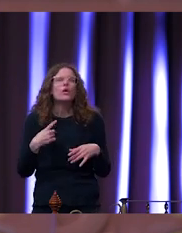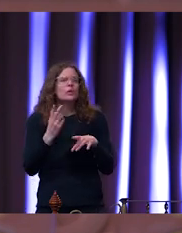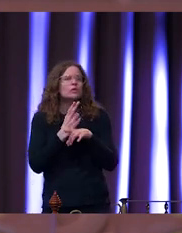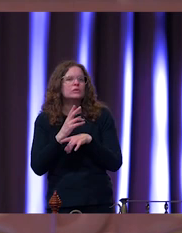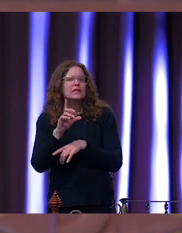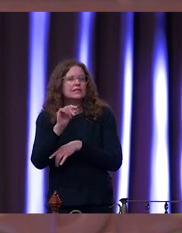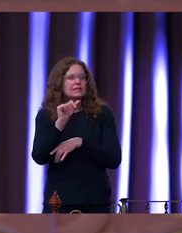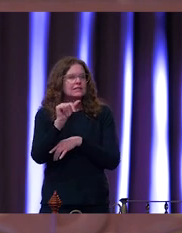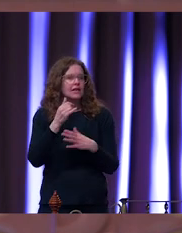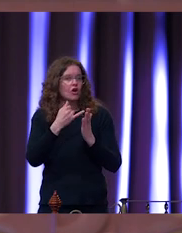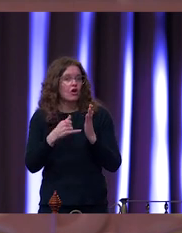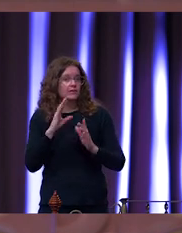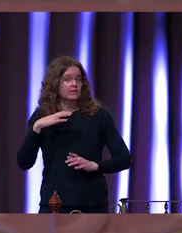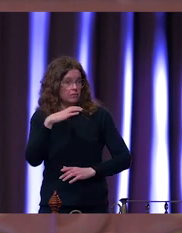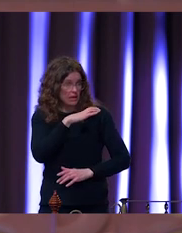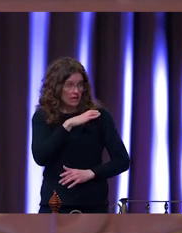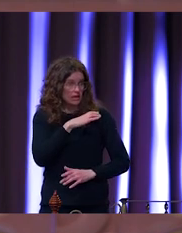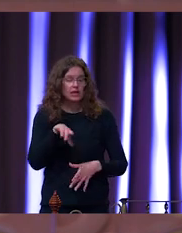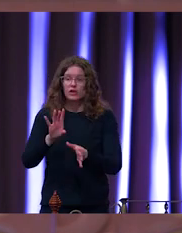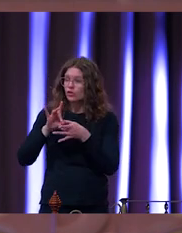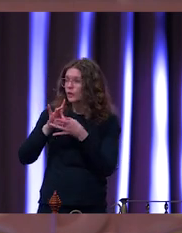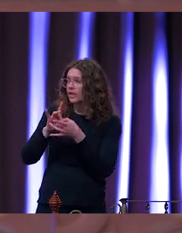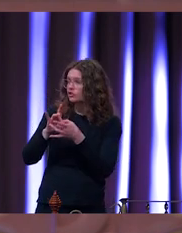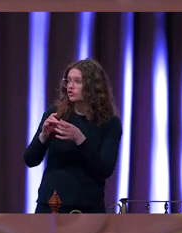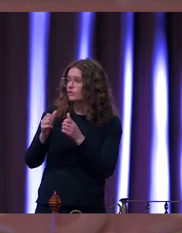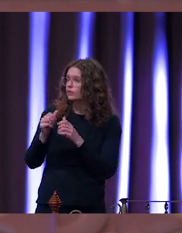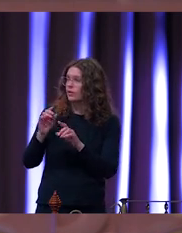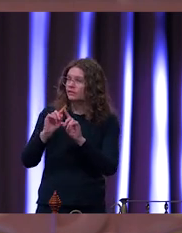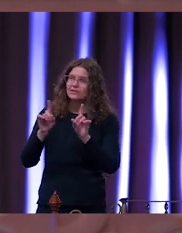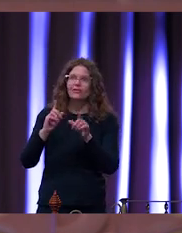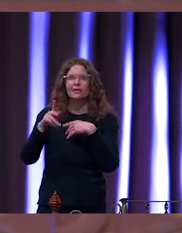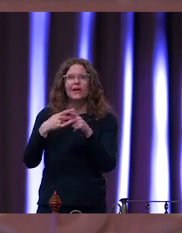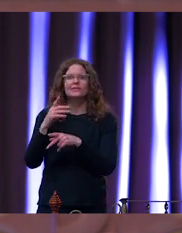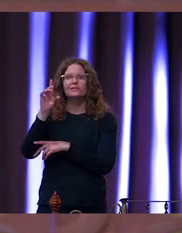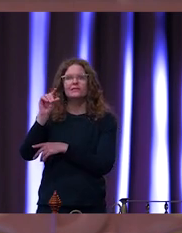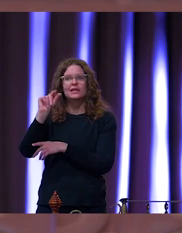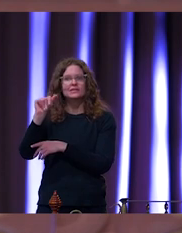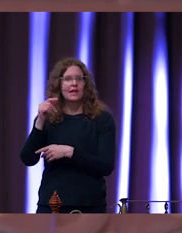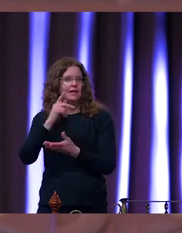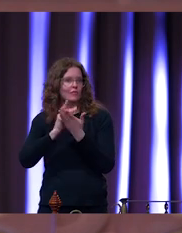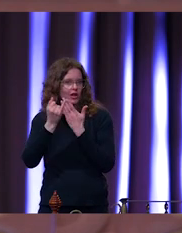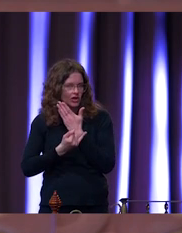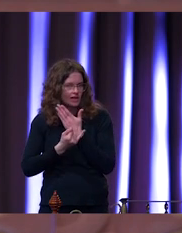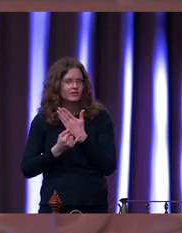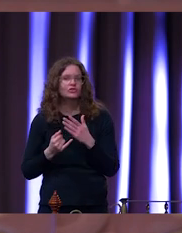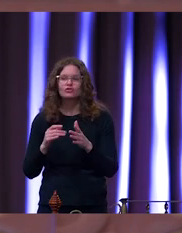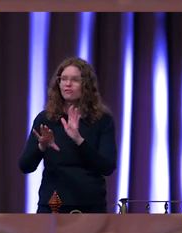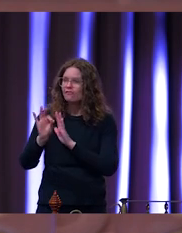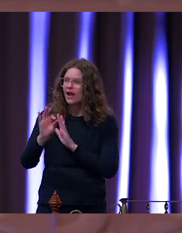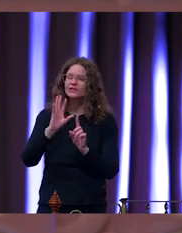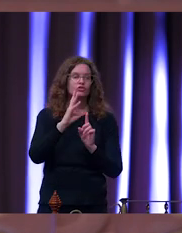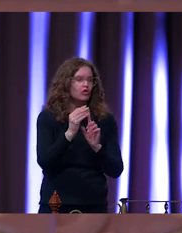know, in relationship to the Cultural Data Project, to identify cultural organizations that were